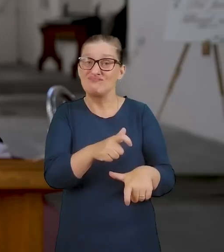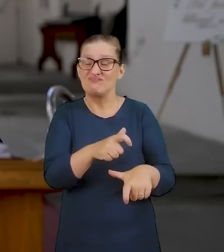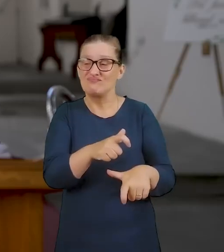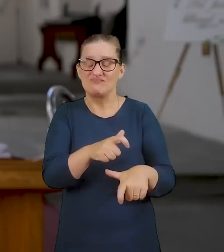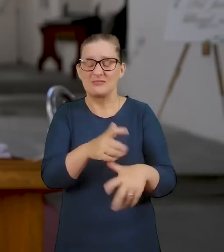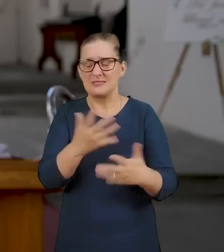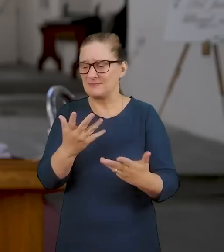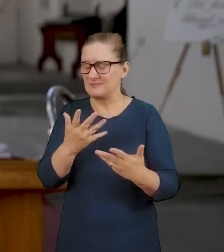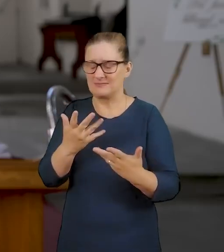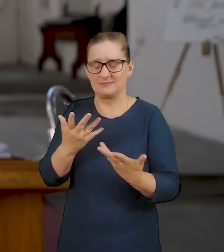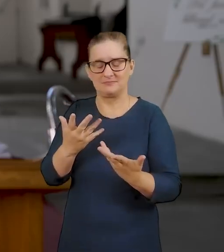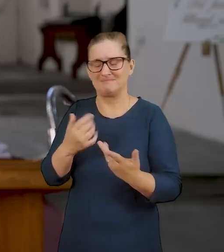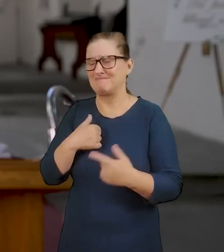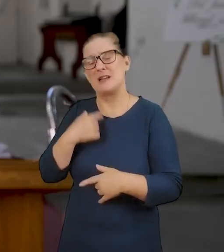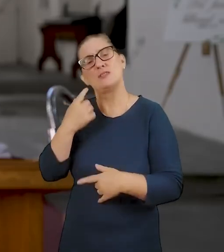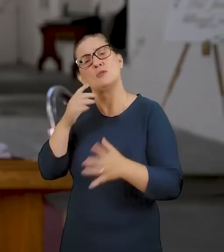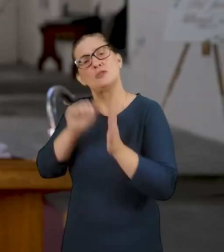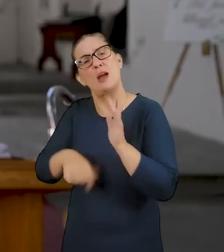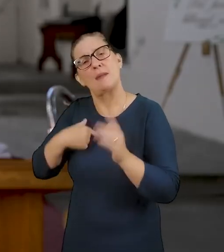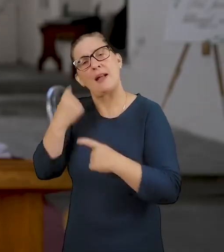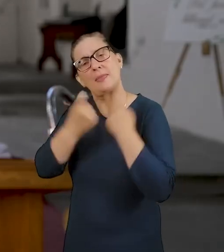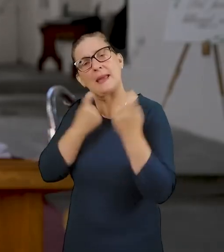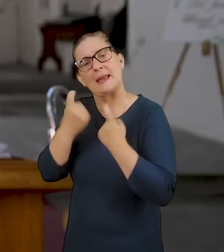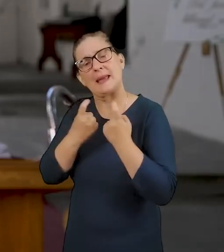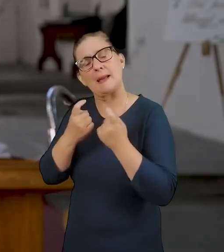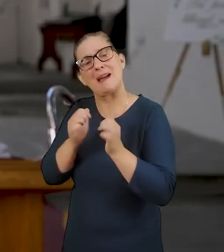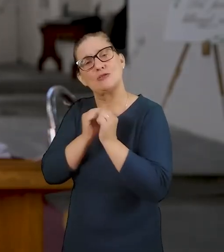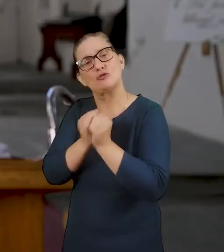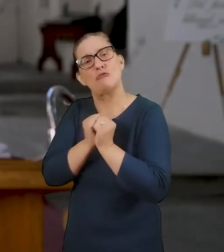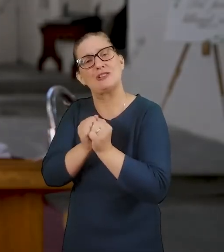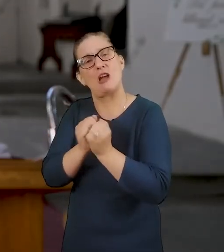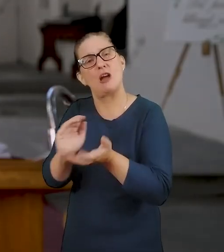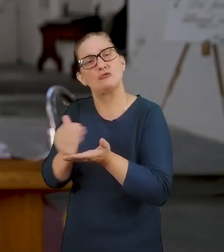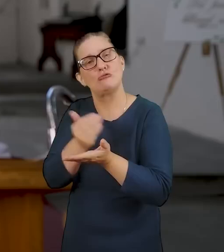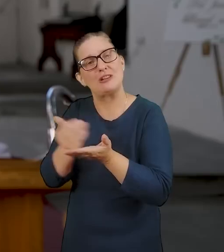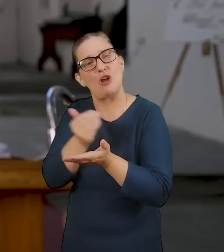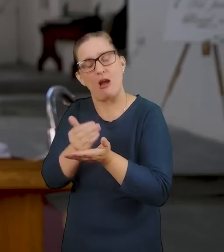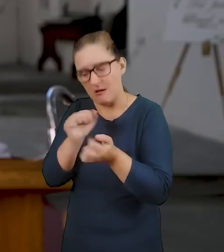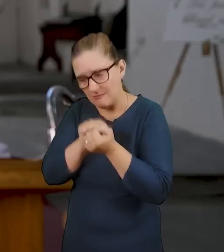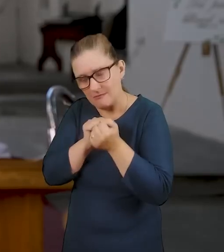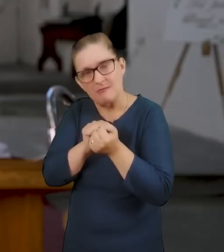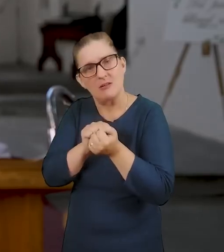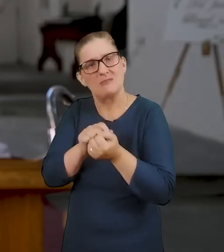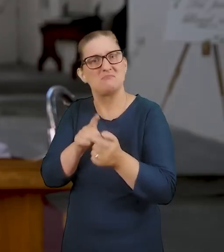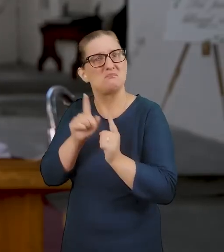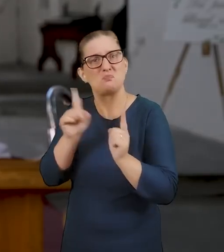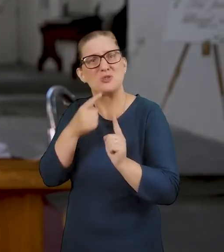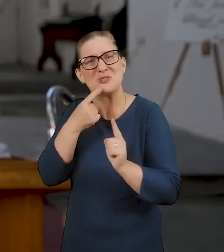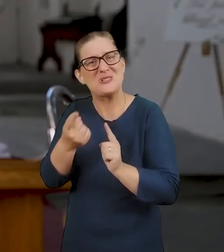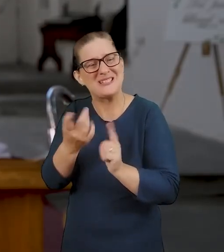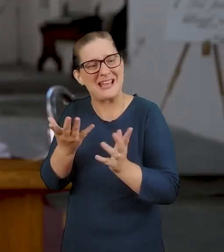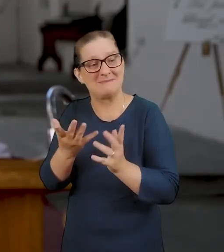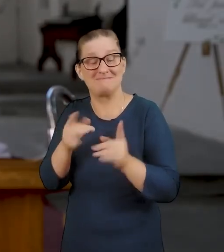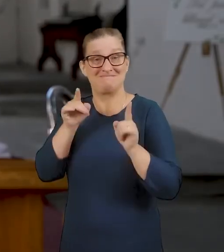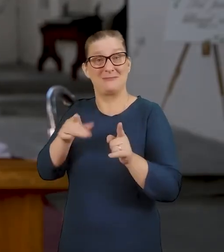this story got me thinking. It got me thinking about treasure. And I asked a few people around activities in the parish, "What do